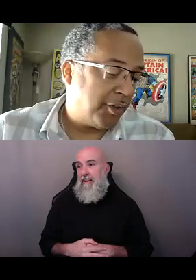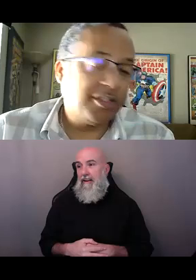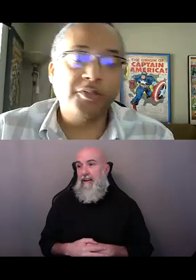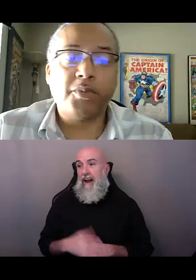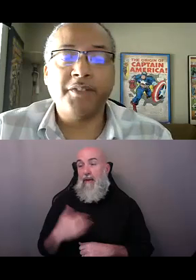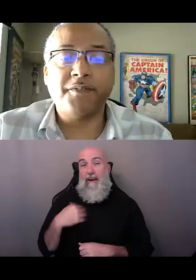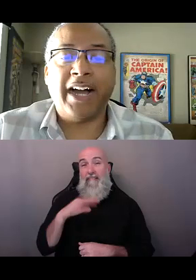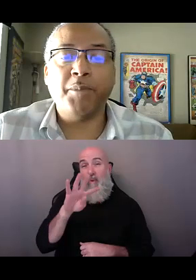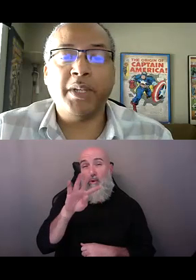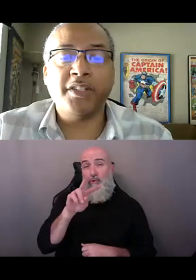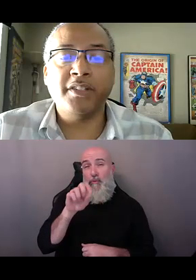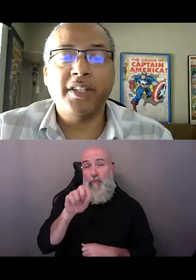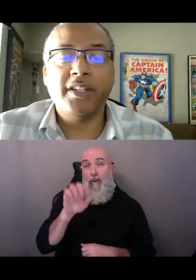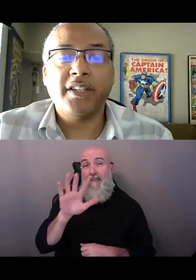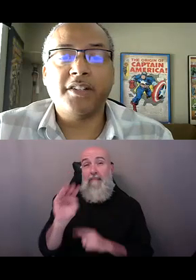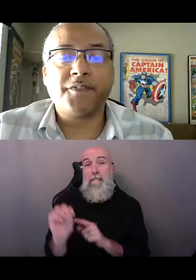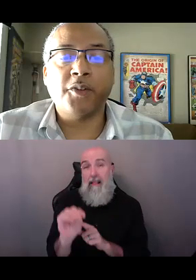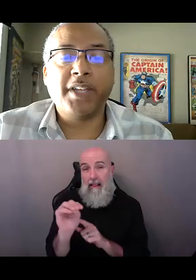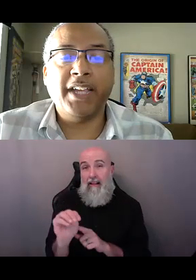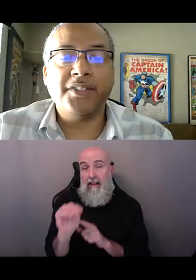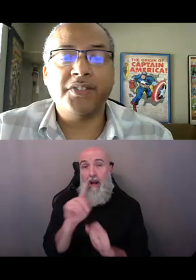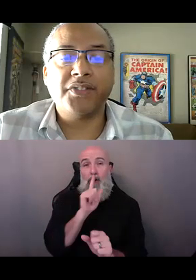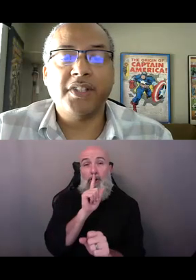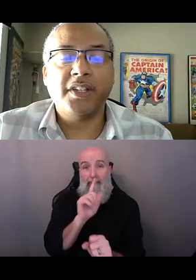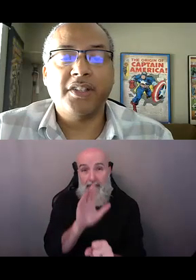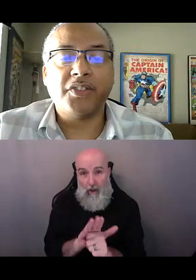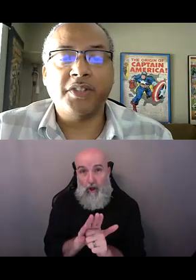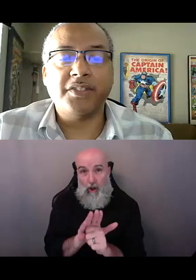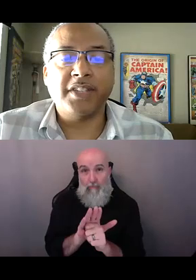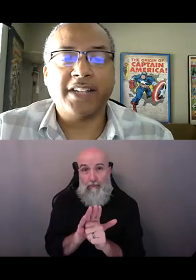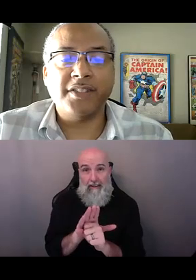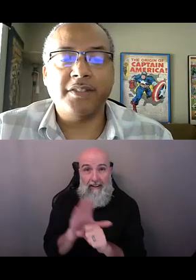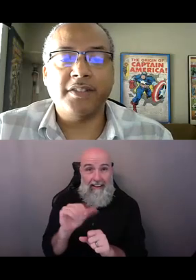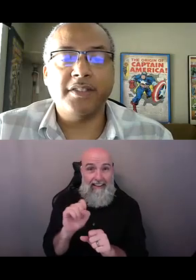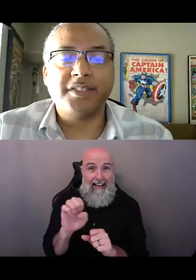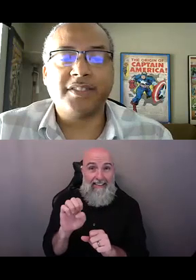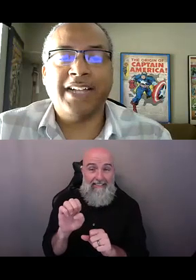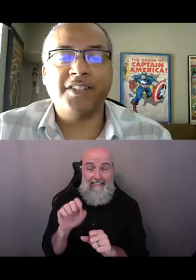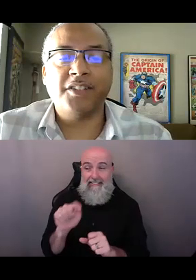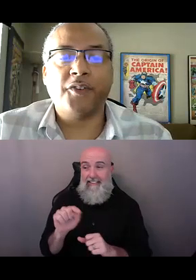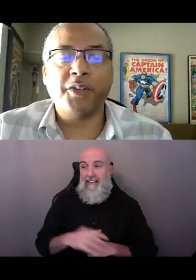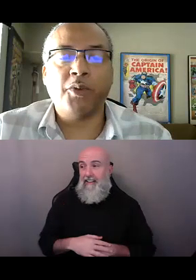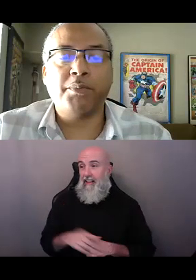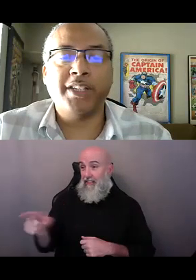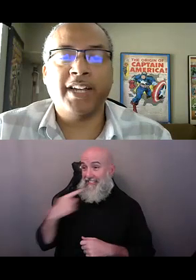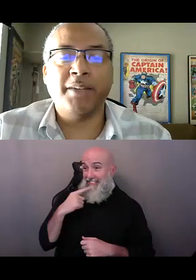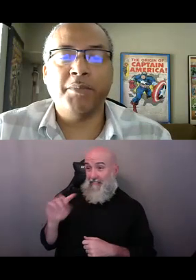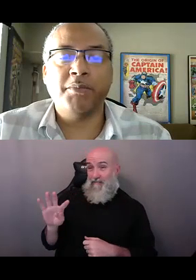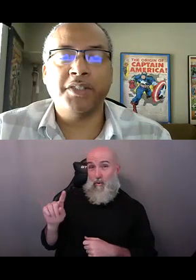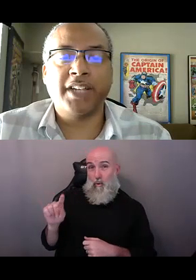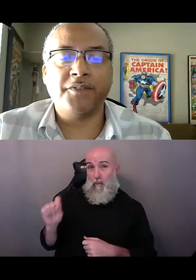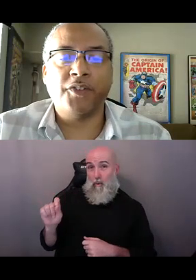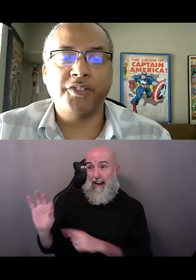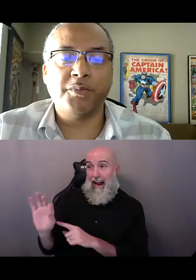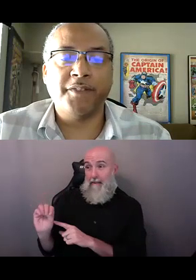have 42.5 million confirmed cases. So this is actually, this slide says 41.9 million,